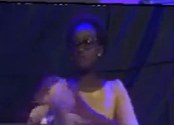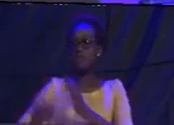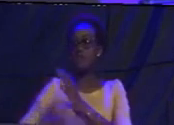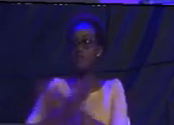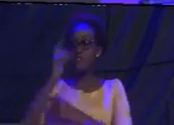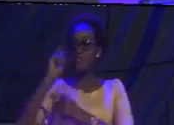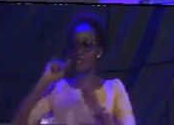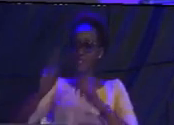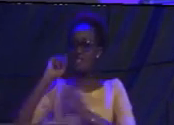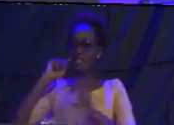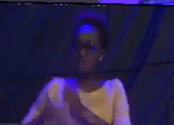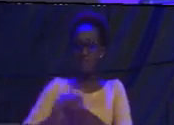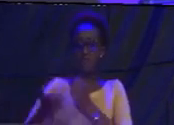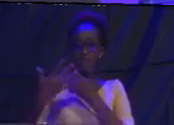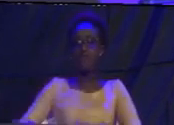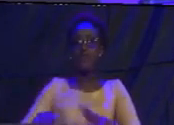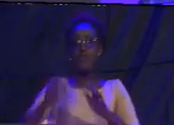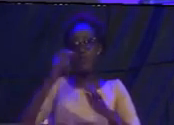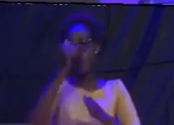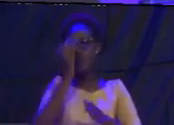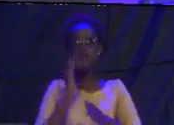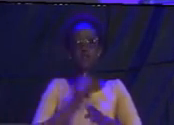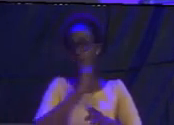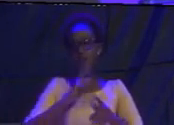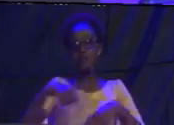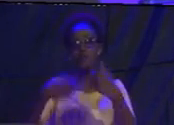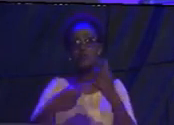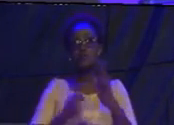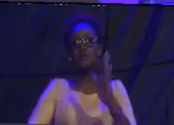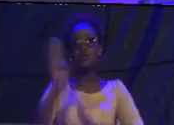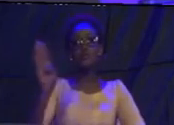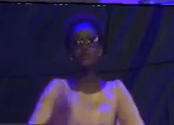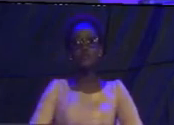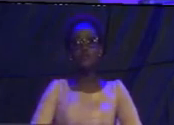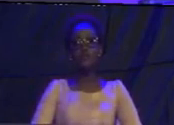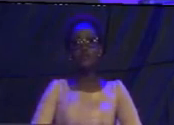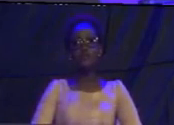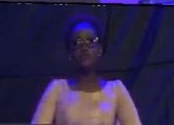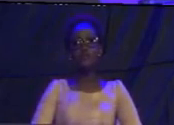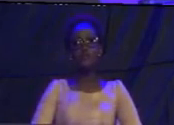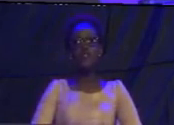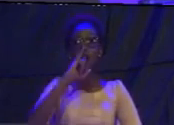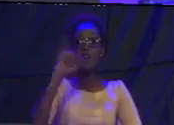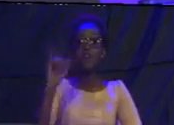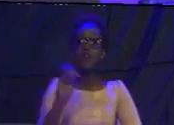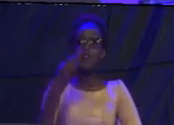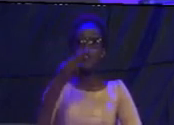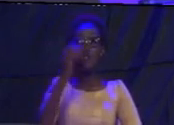He knows how God struck the Amalekites on their behalf because of the power of God.